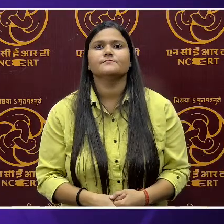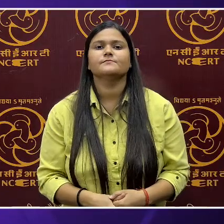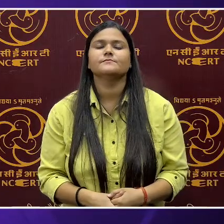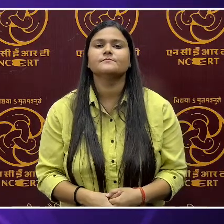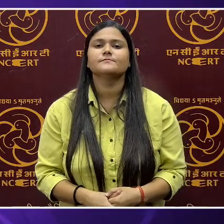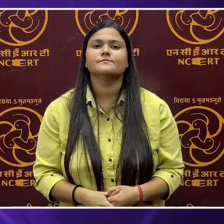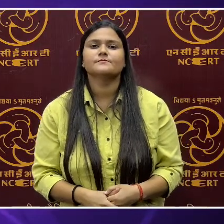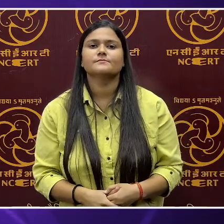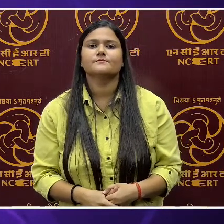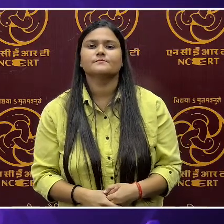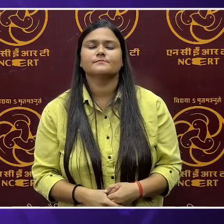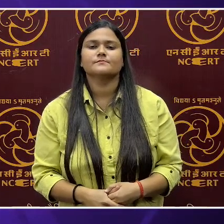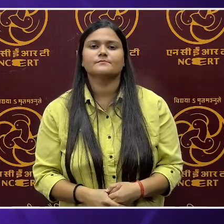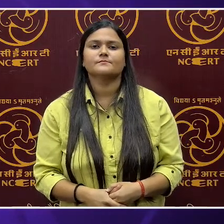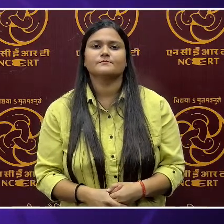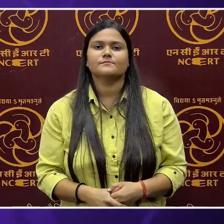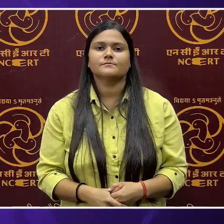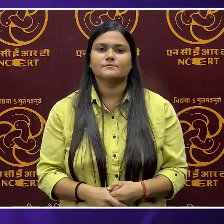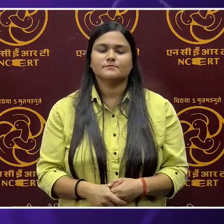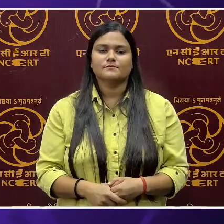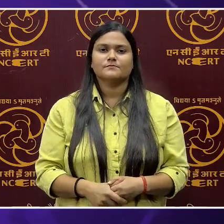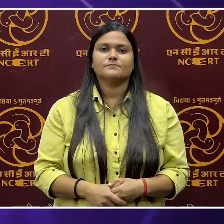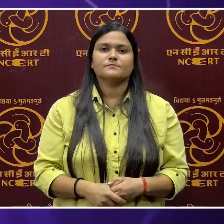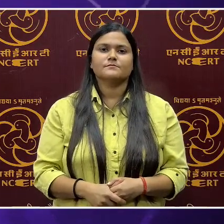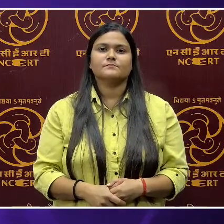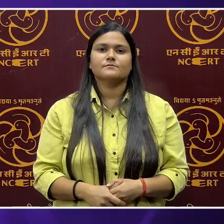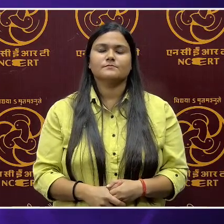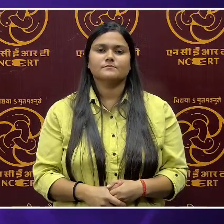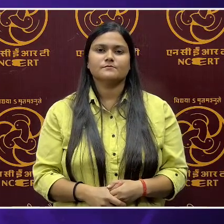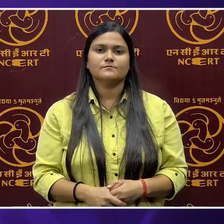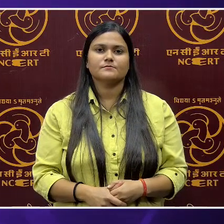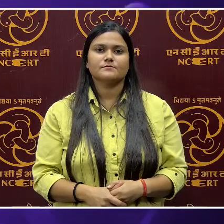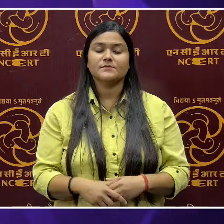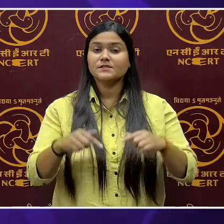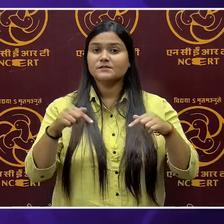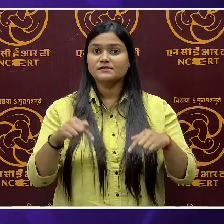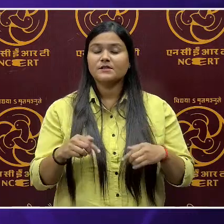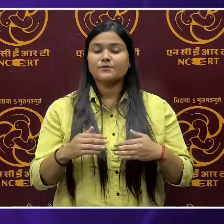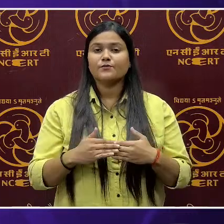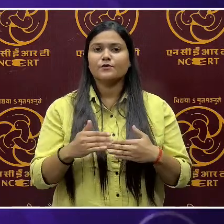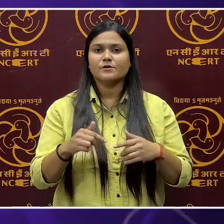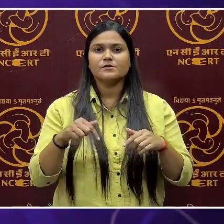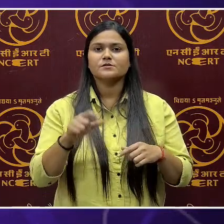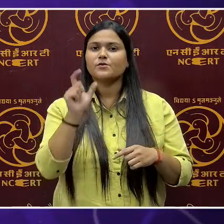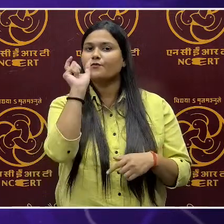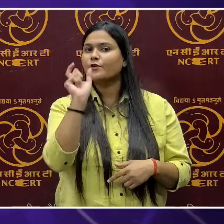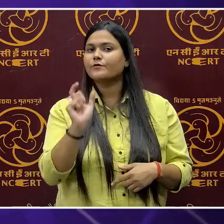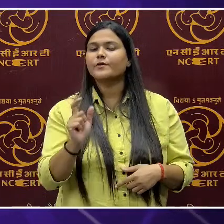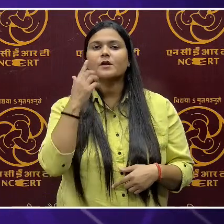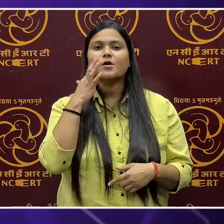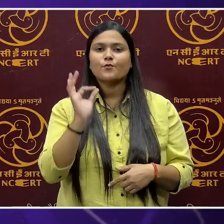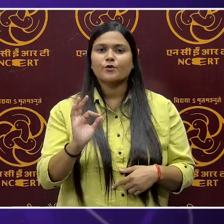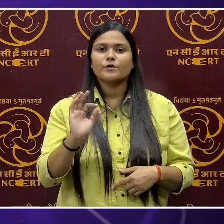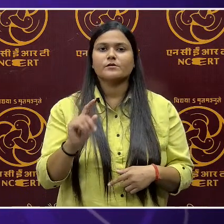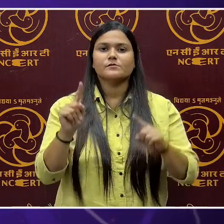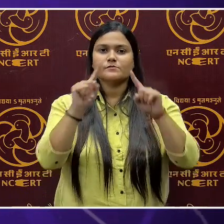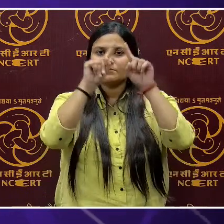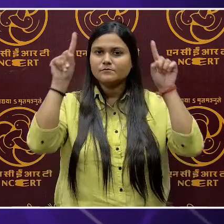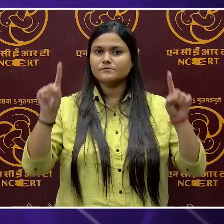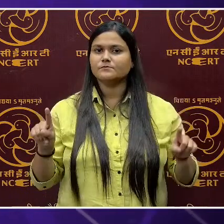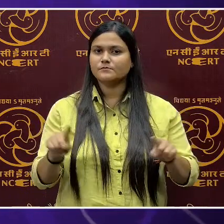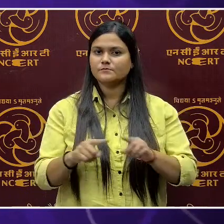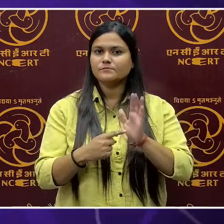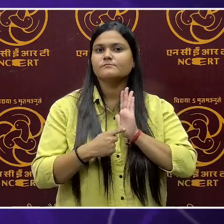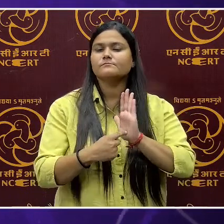word that they find interesting. So now here come the keywords. The keywords you can see on